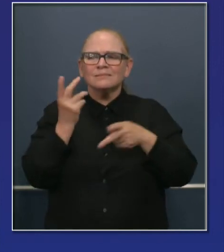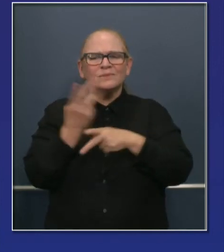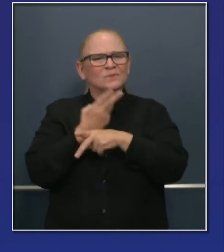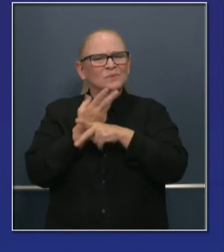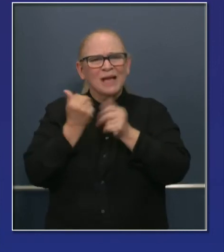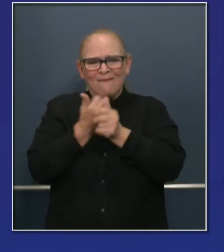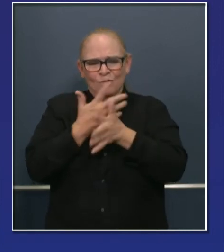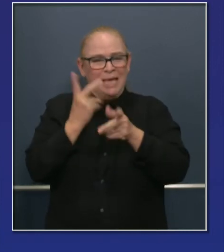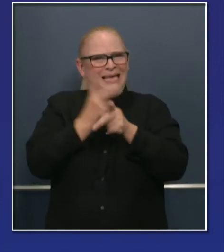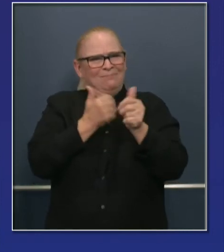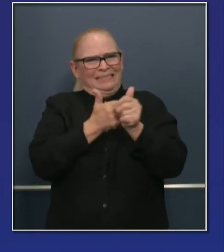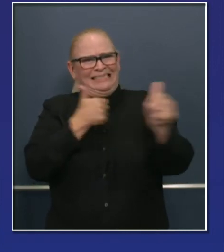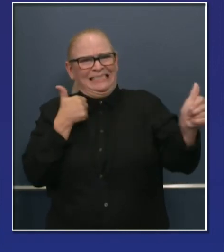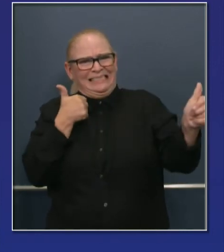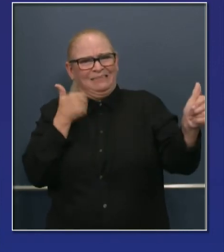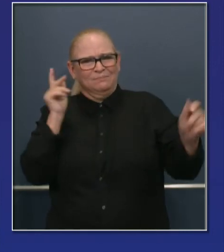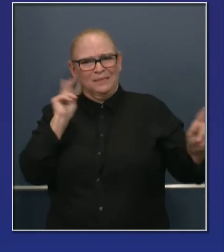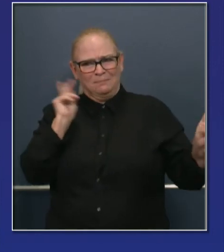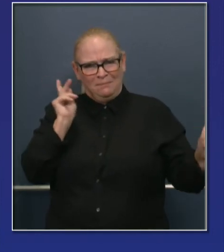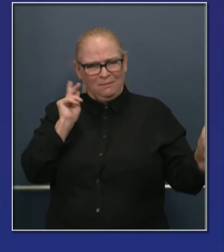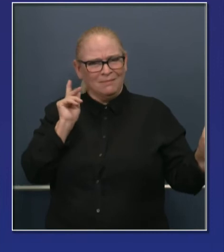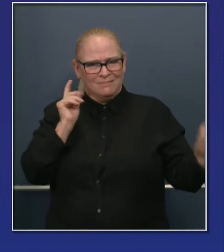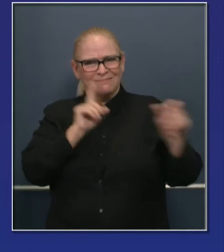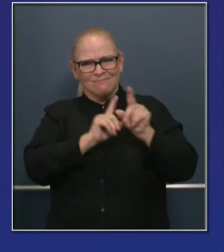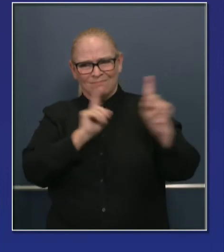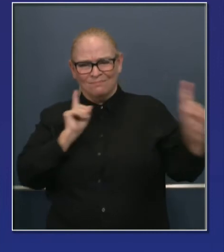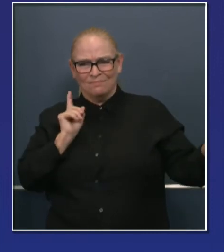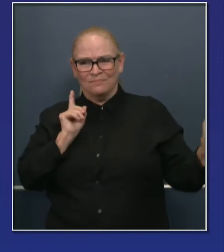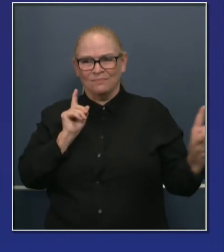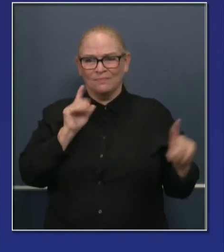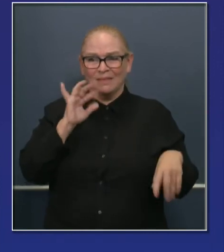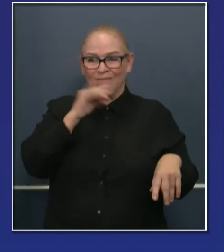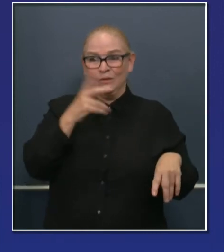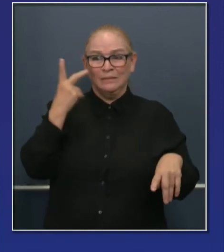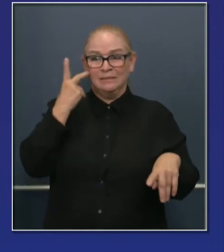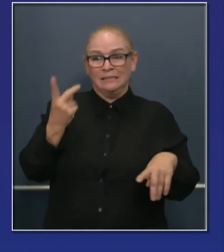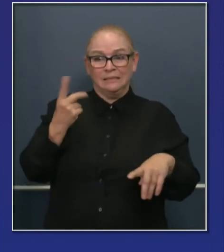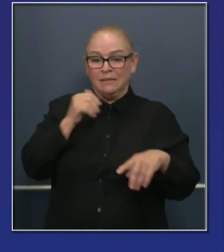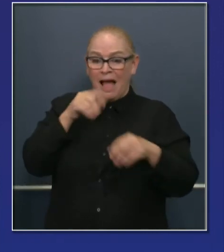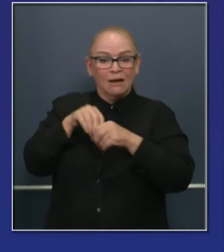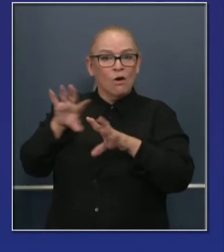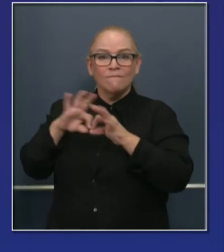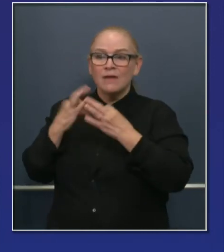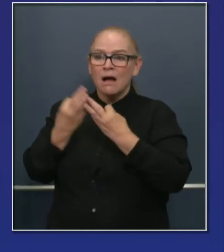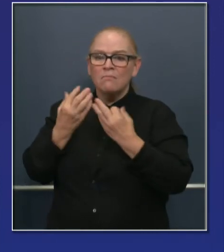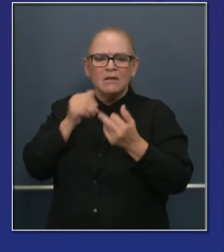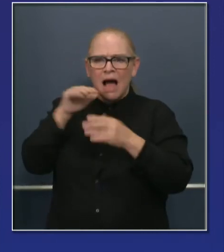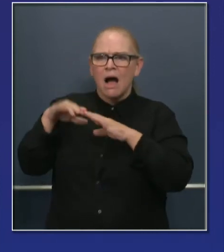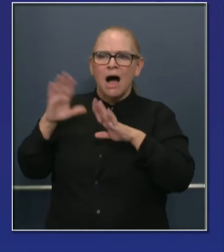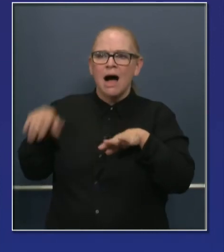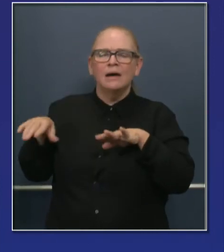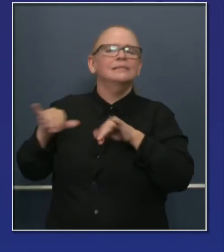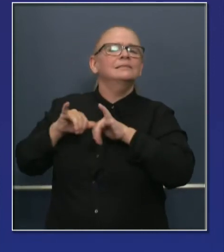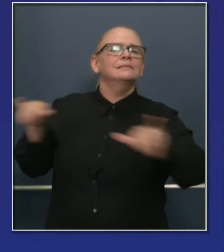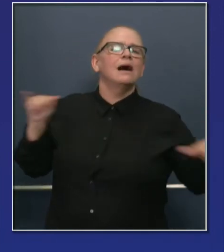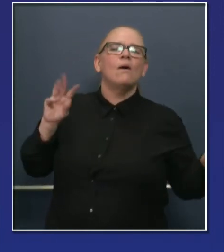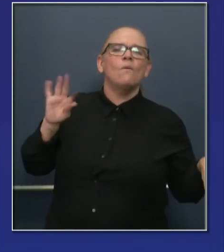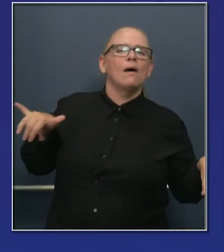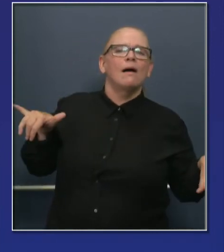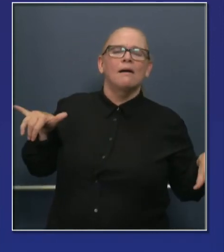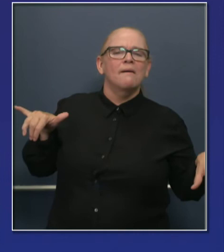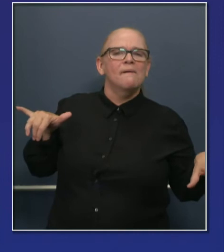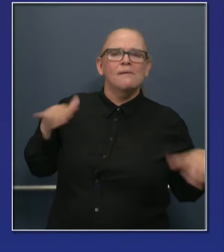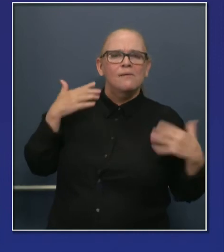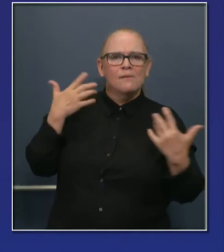distance yourself from people that are not part of that cohort in your household. Continue to wash your hands